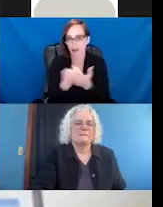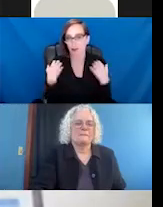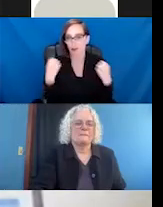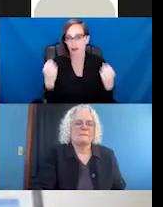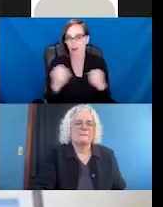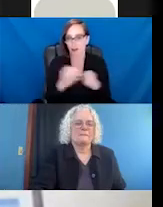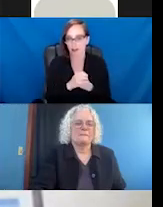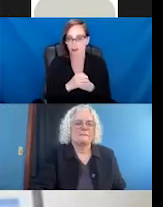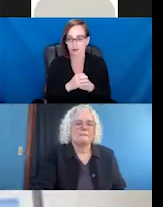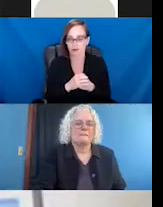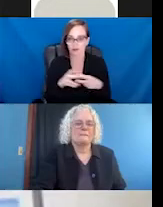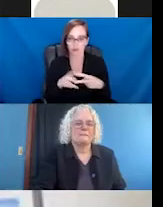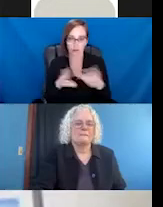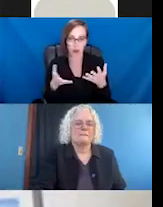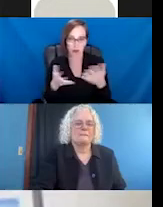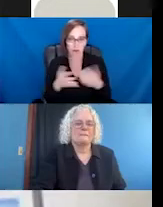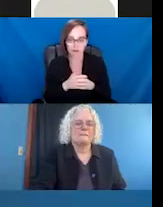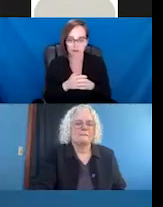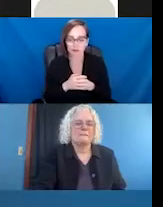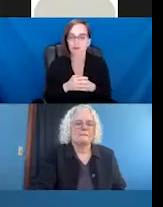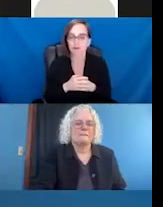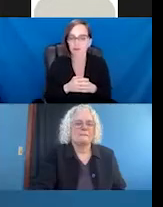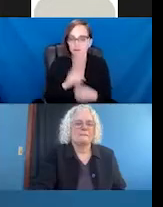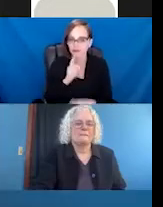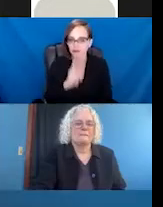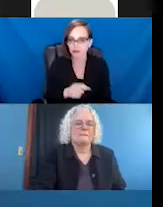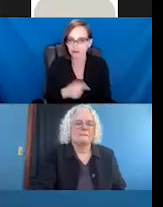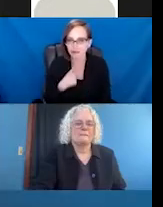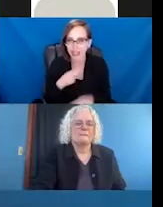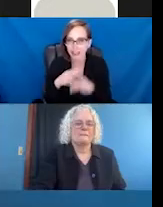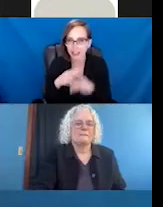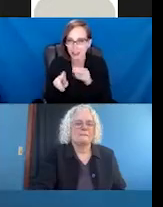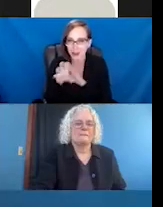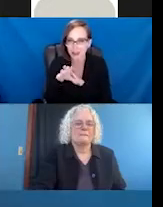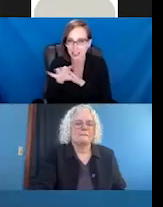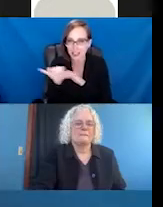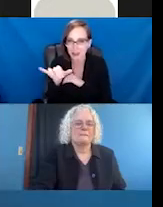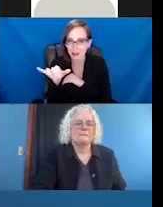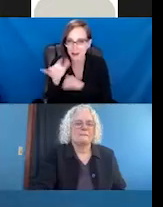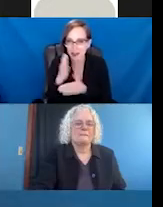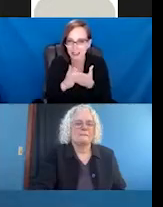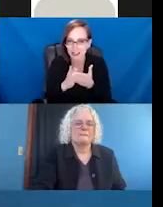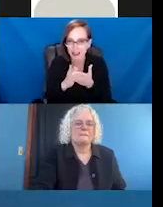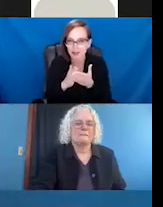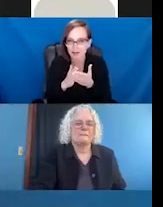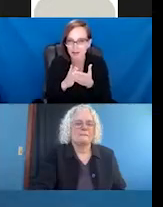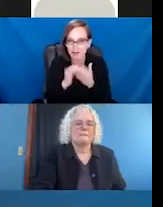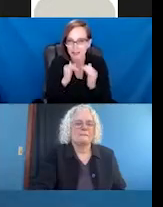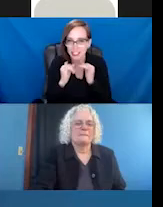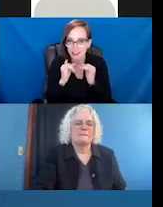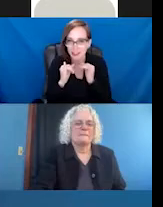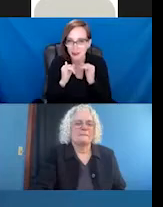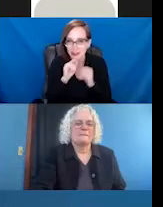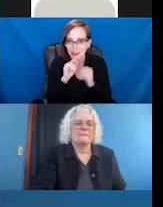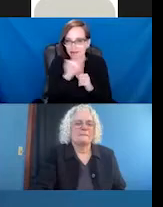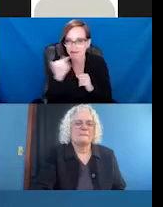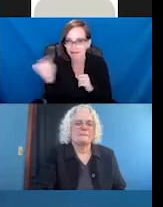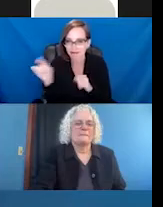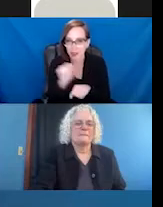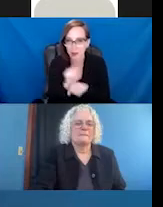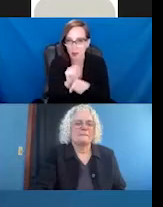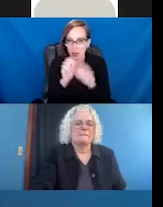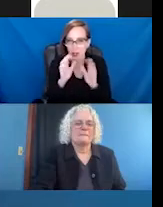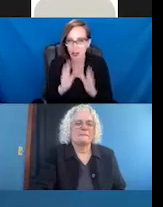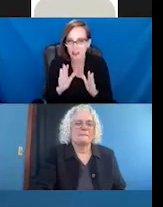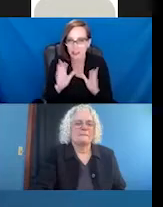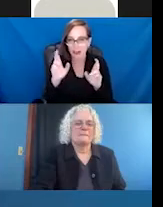Sure. I also have a little video of some workers that actually have, I wanted